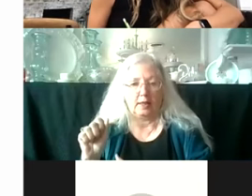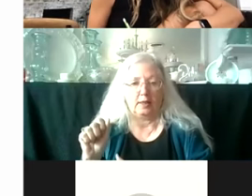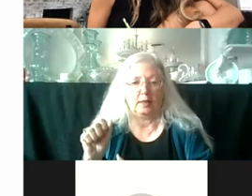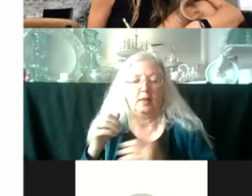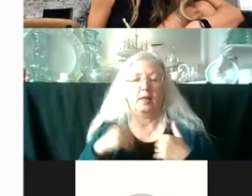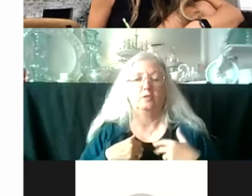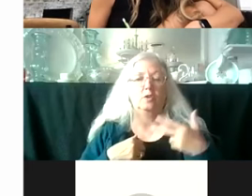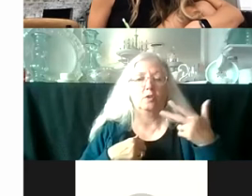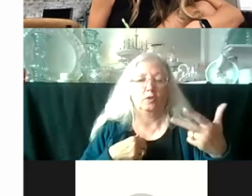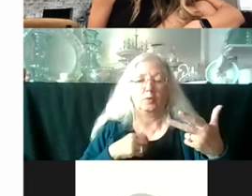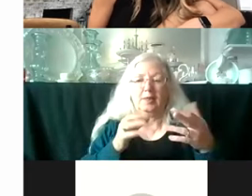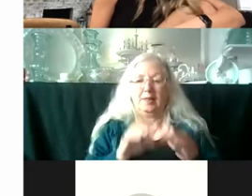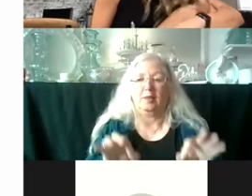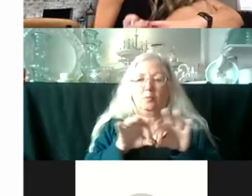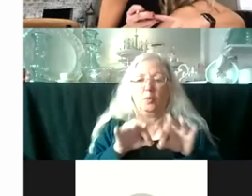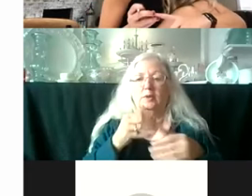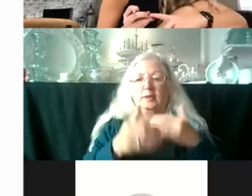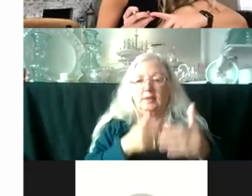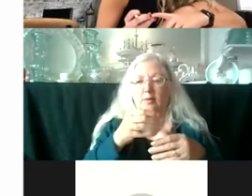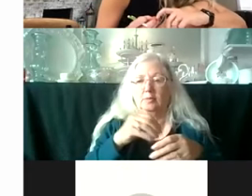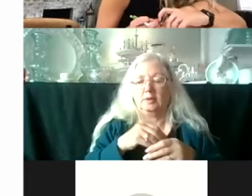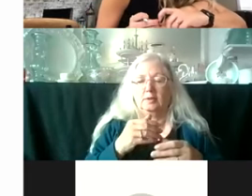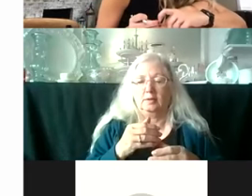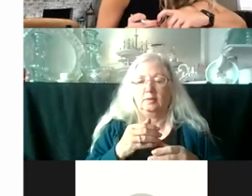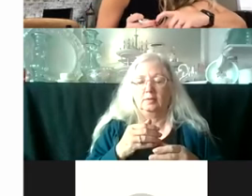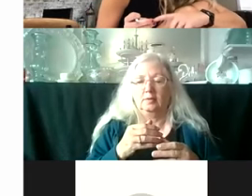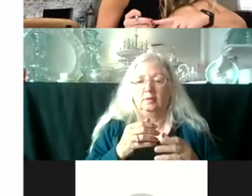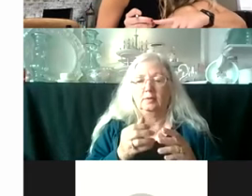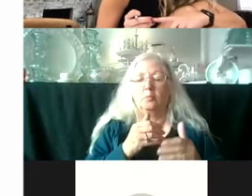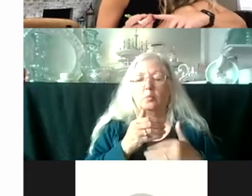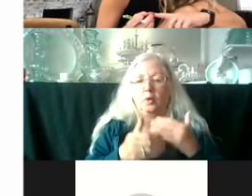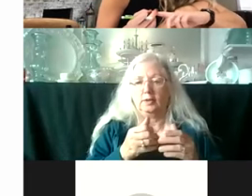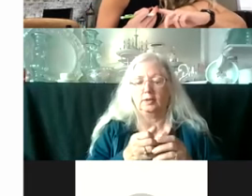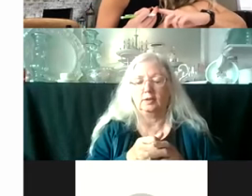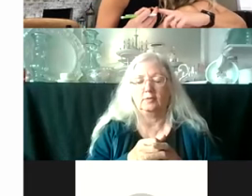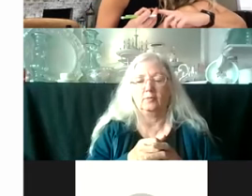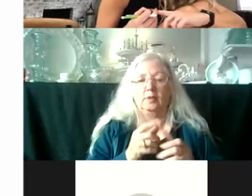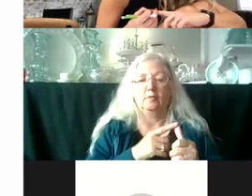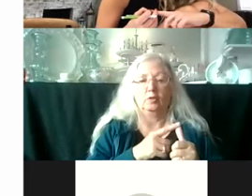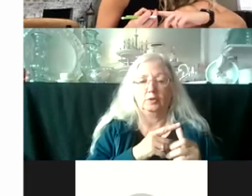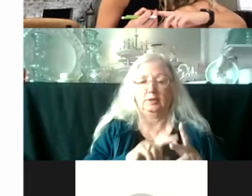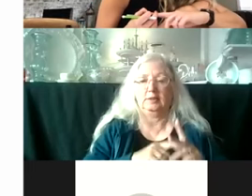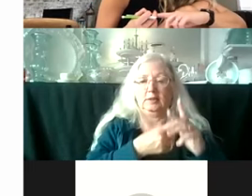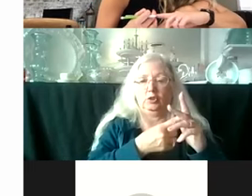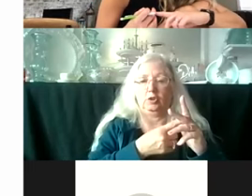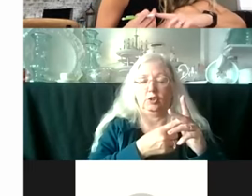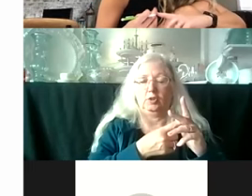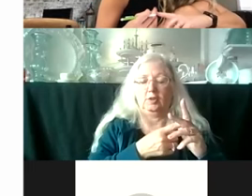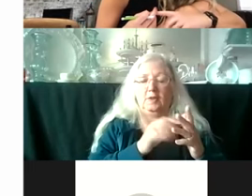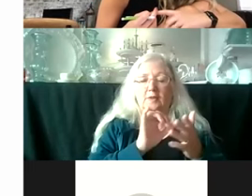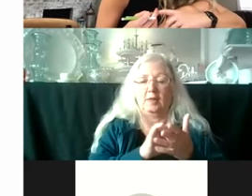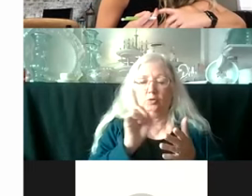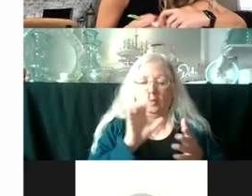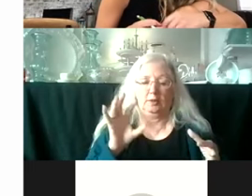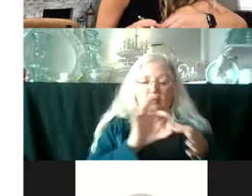three key steps in this process of transcription. The first is initiation. That is, again, where it